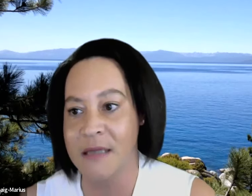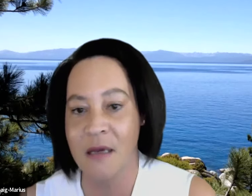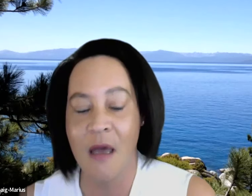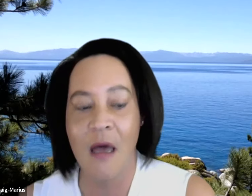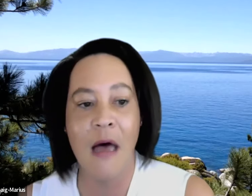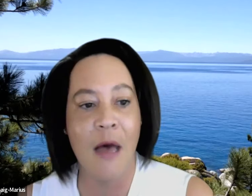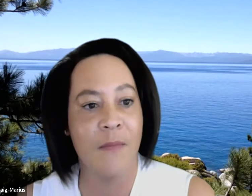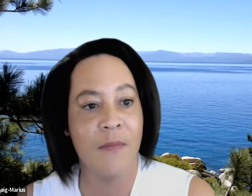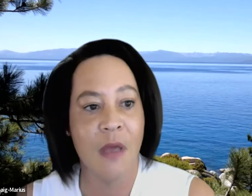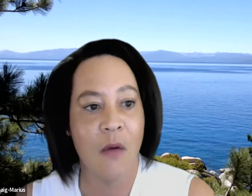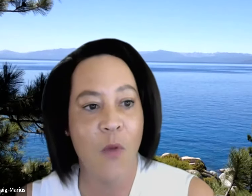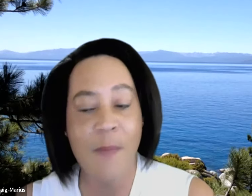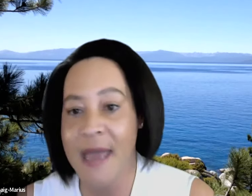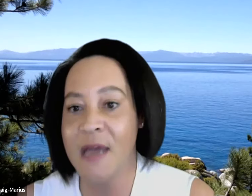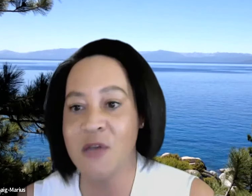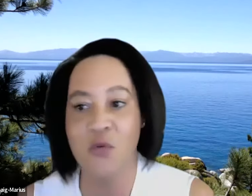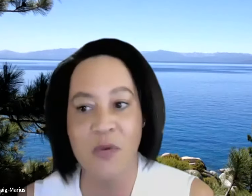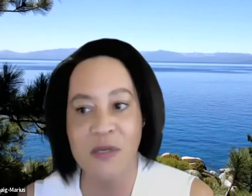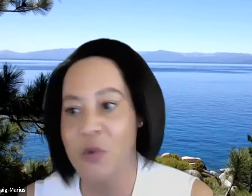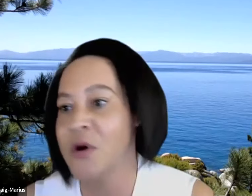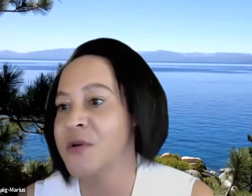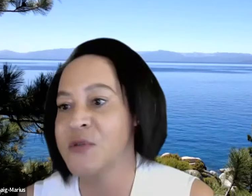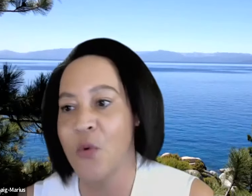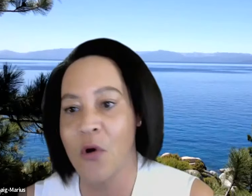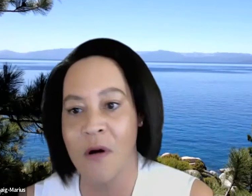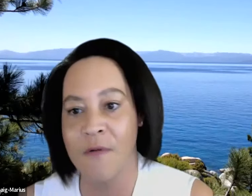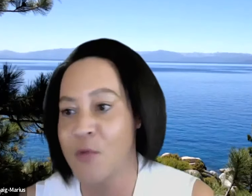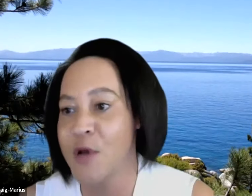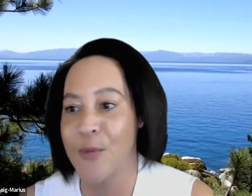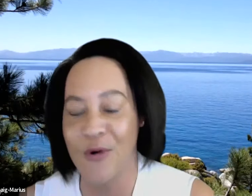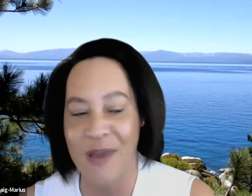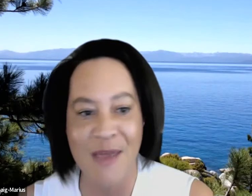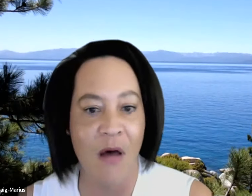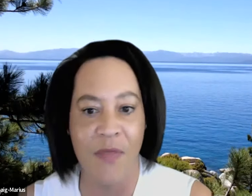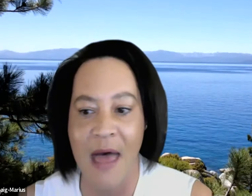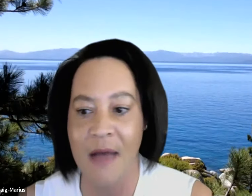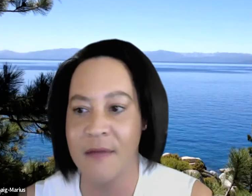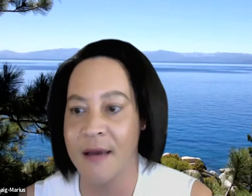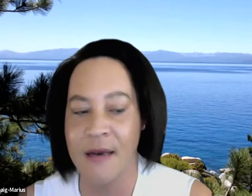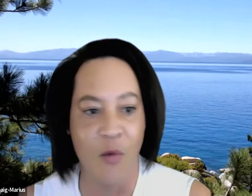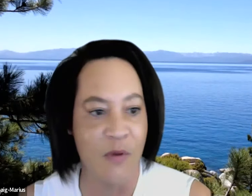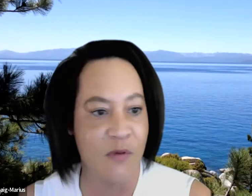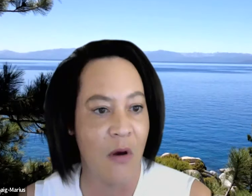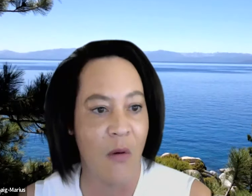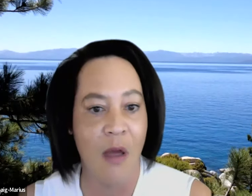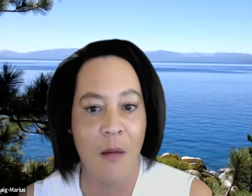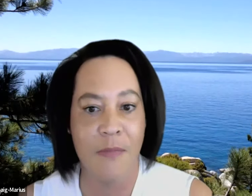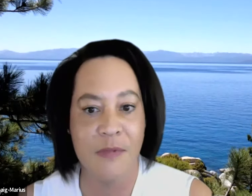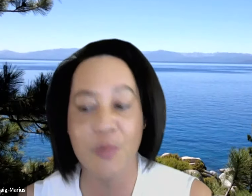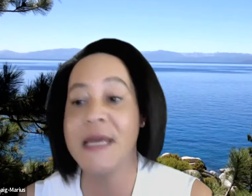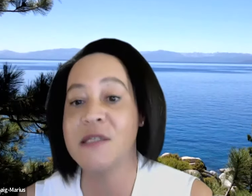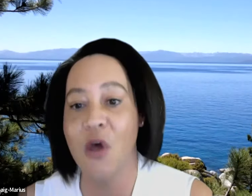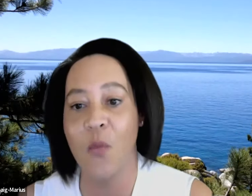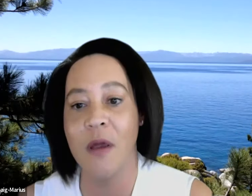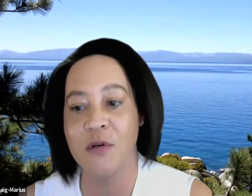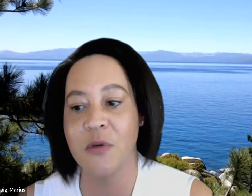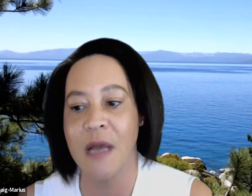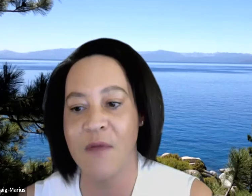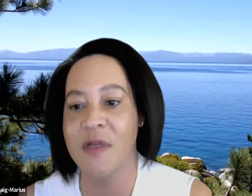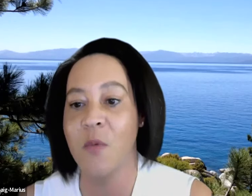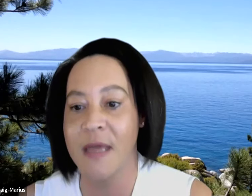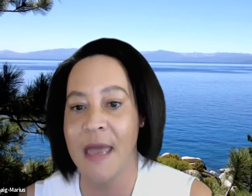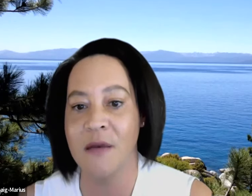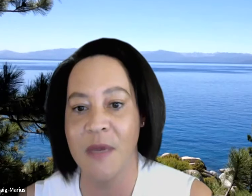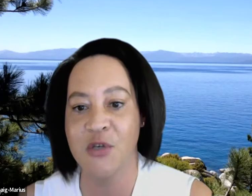the right webpage or resource or phone number or email that can help you. So please know we are